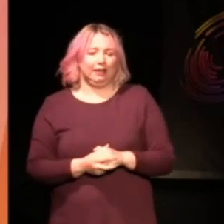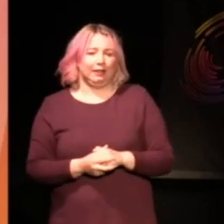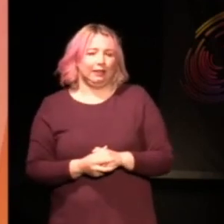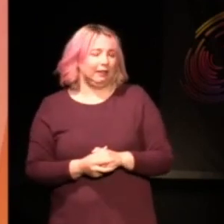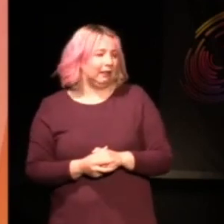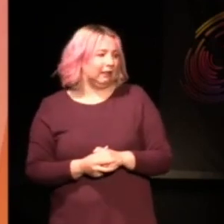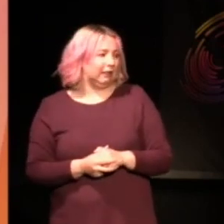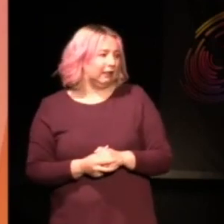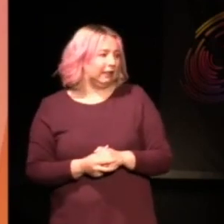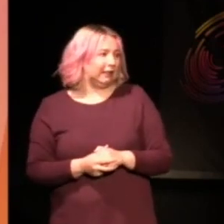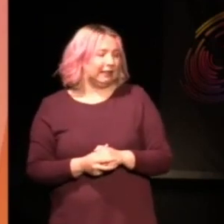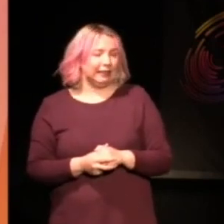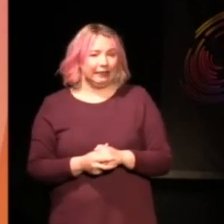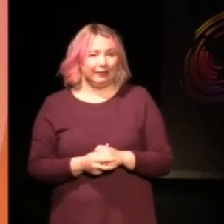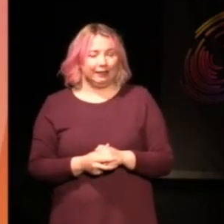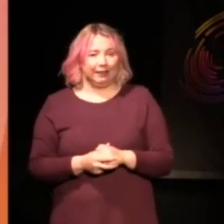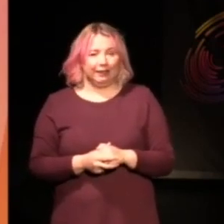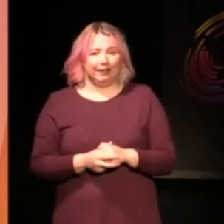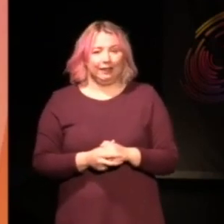Thank you.